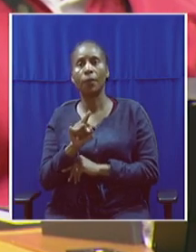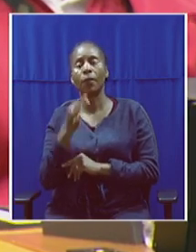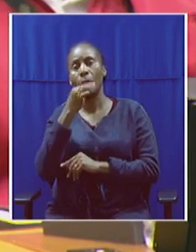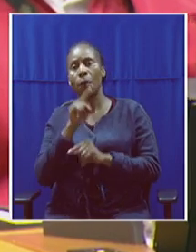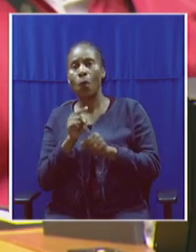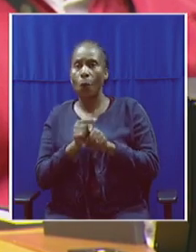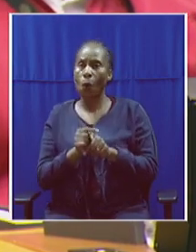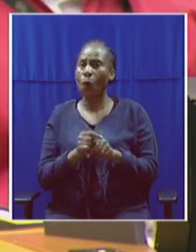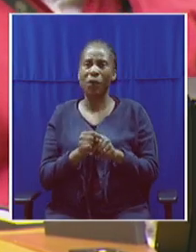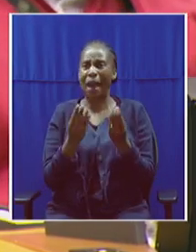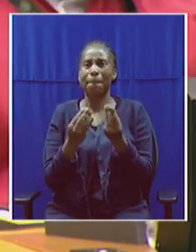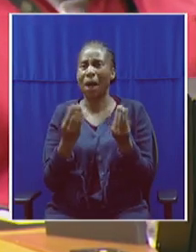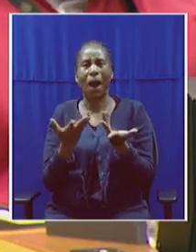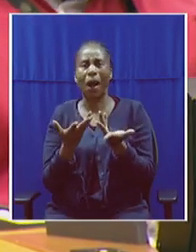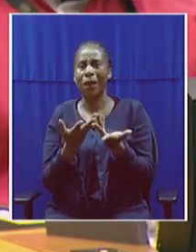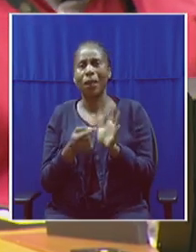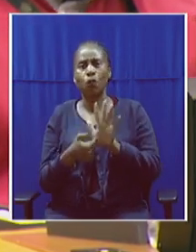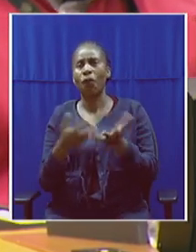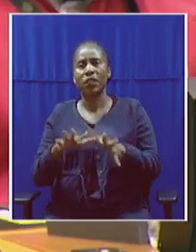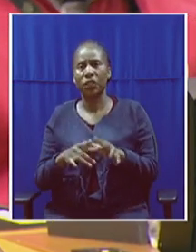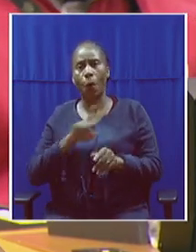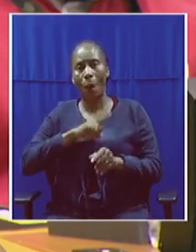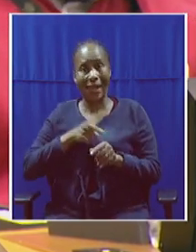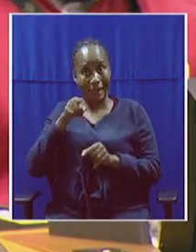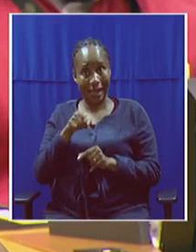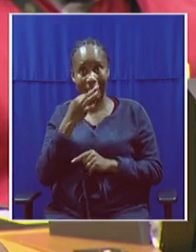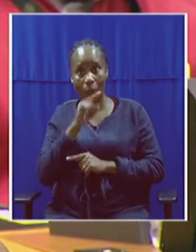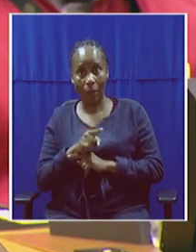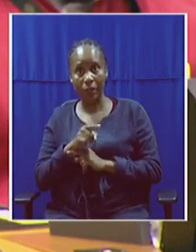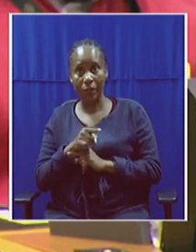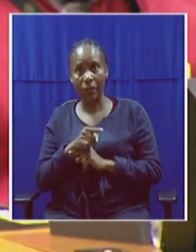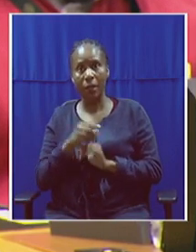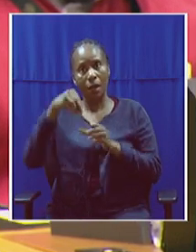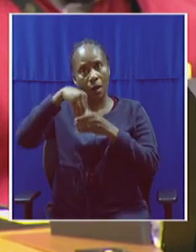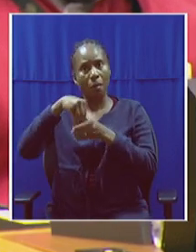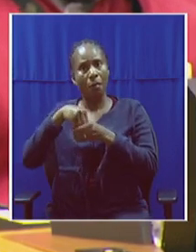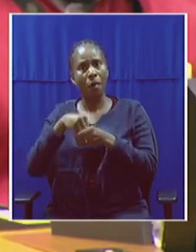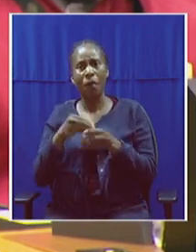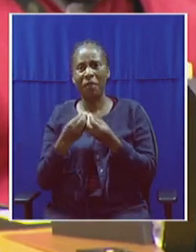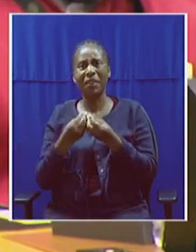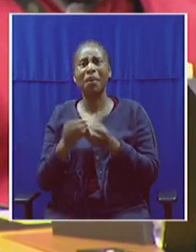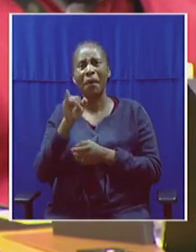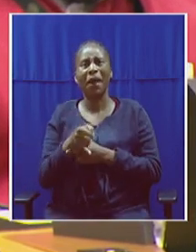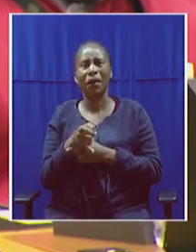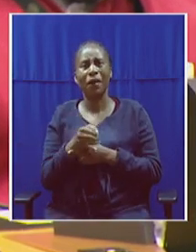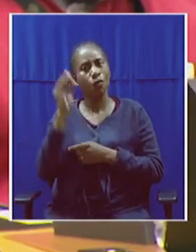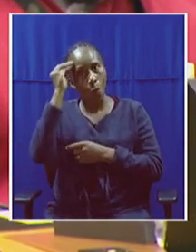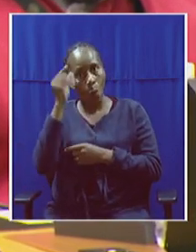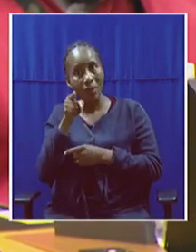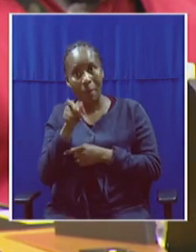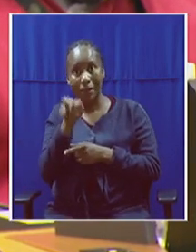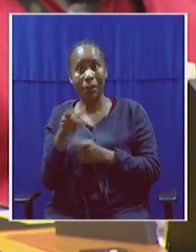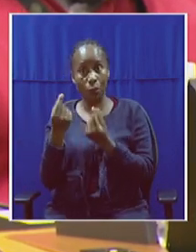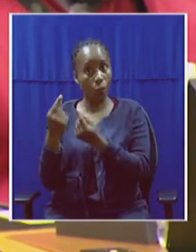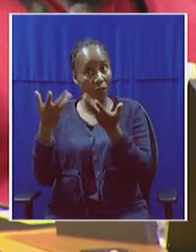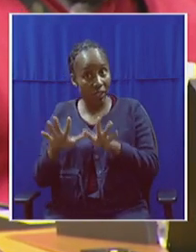number because such sales have got elements of thieving do we know who did it